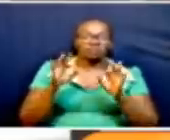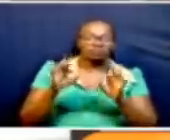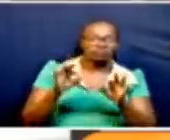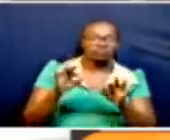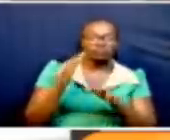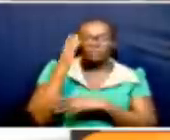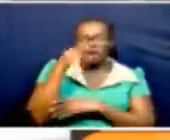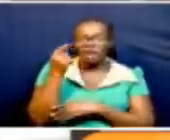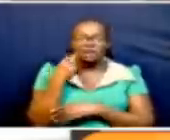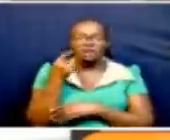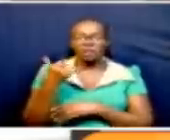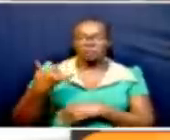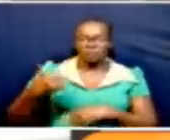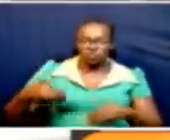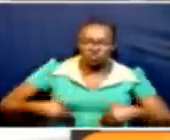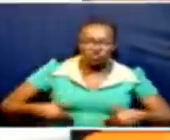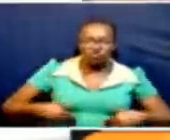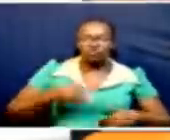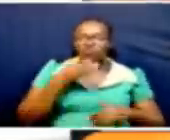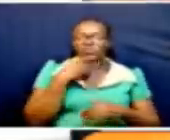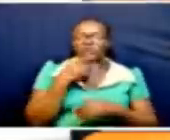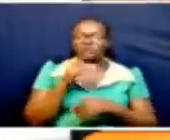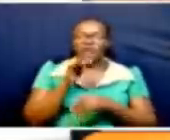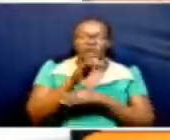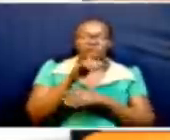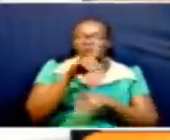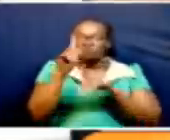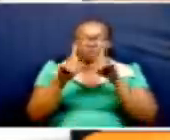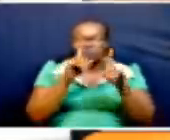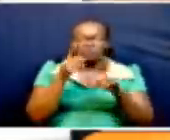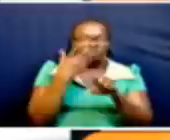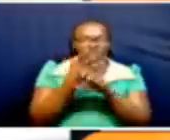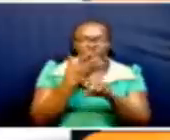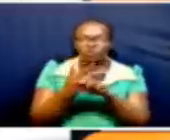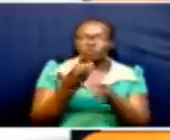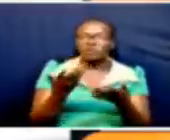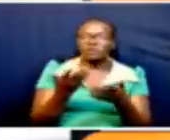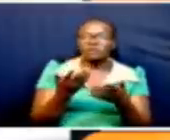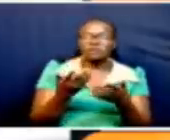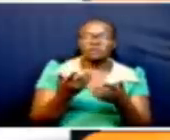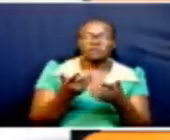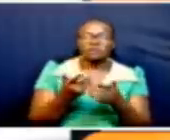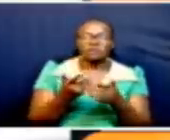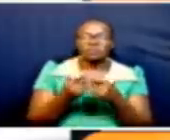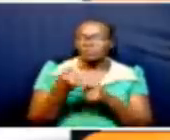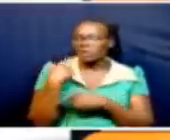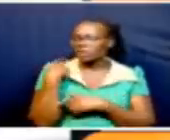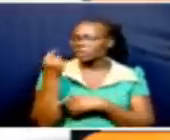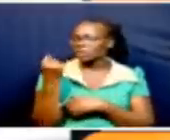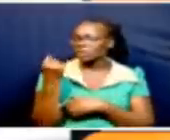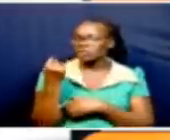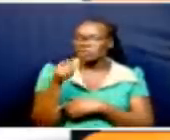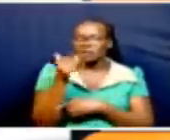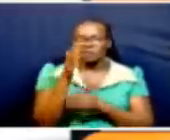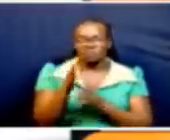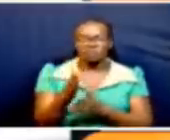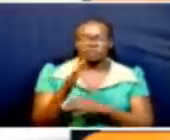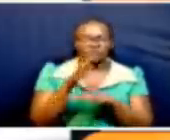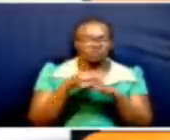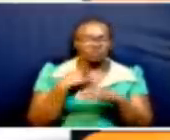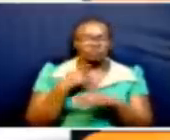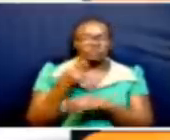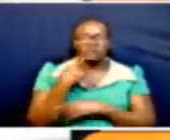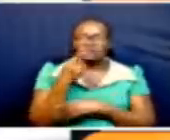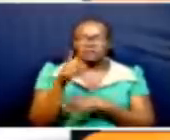young man kings and queens asking some clueless questions that you don't know. Yeah. This is the other day somebody called me and asked me, Mheshimiwa,